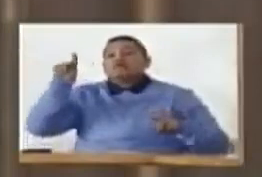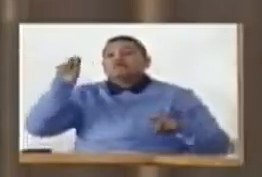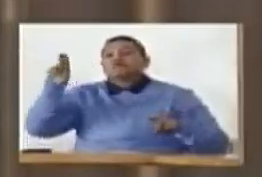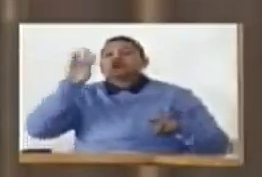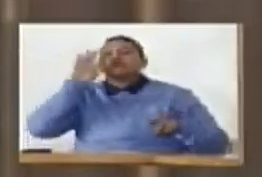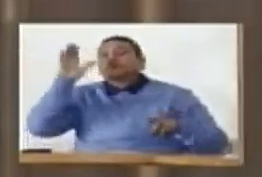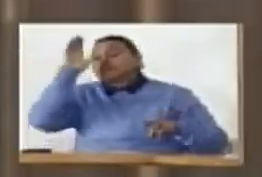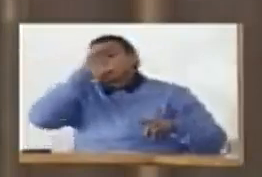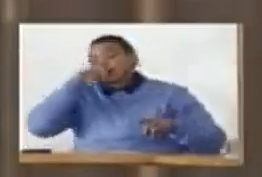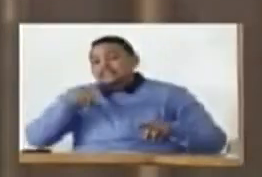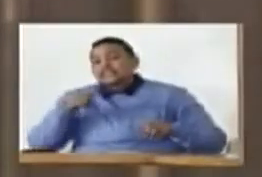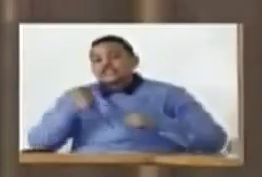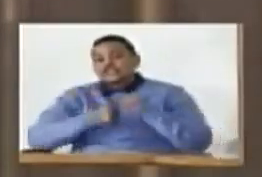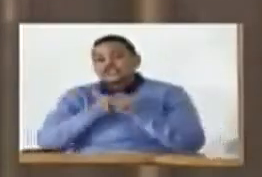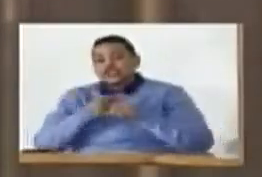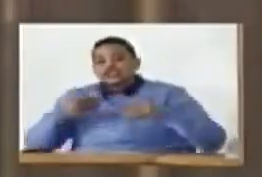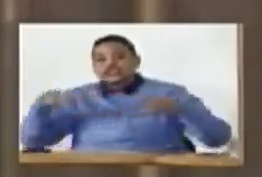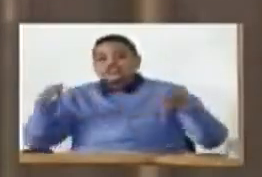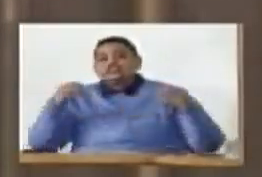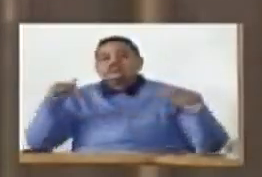pursued this year.